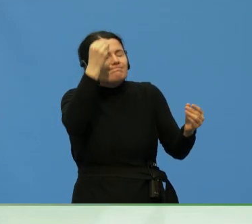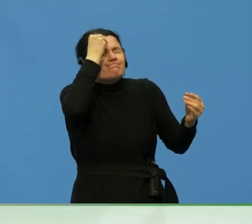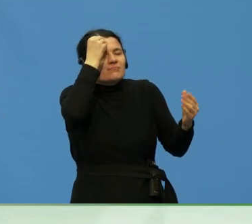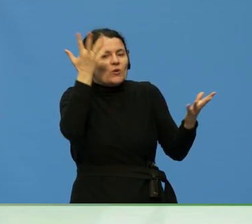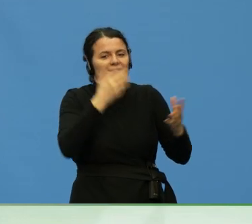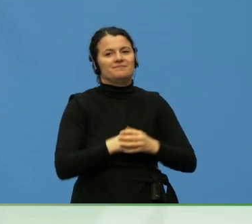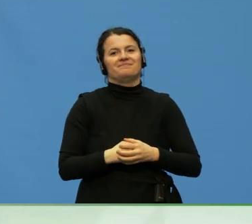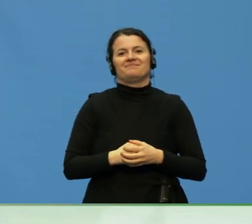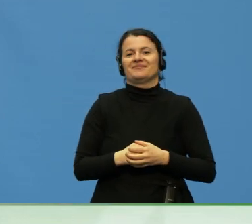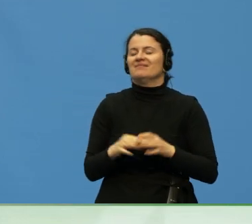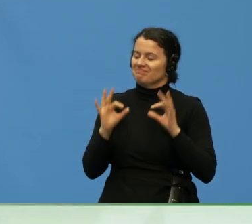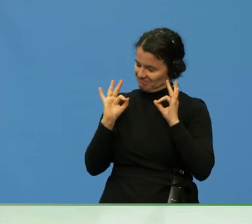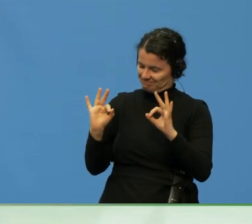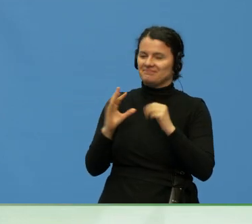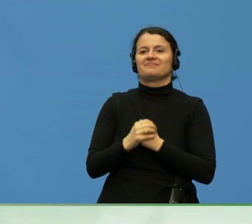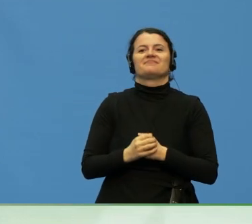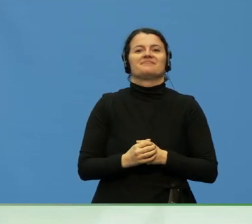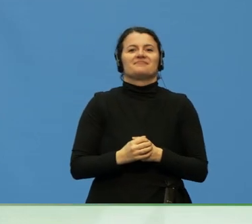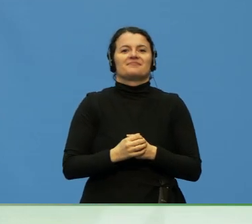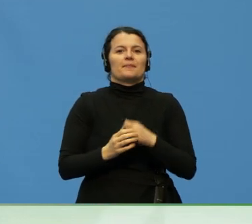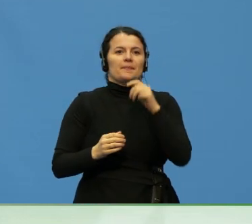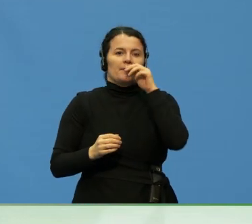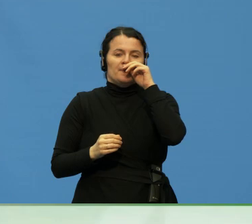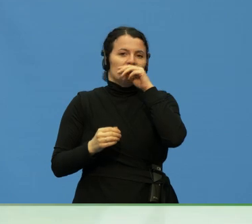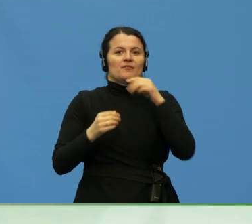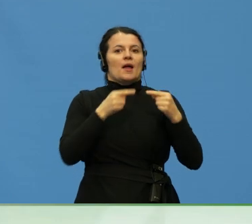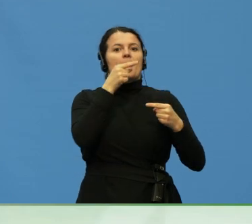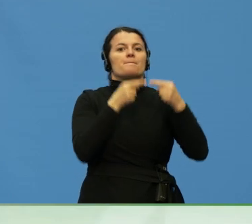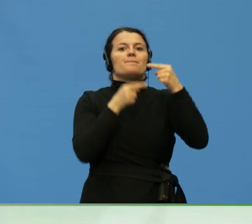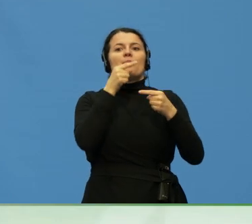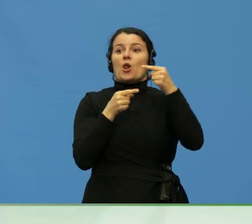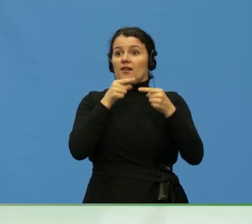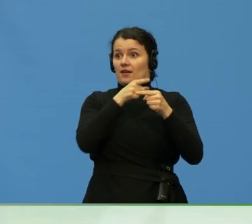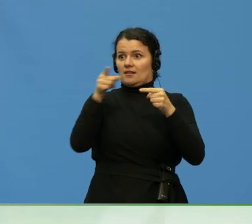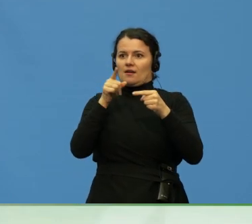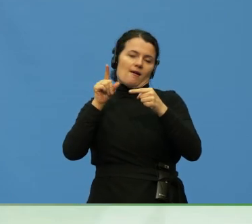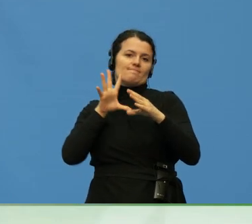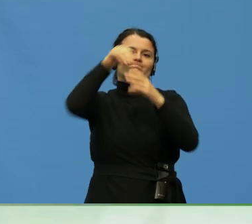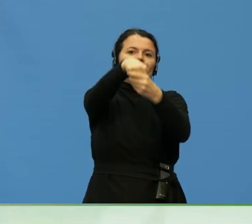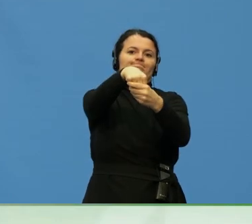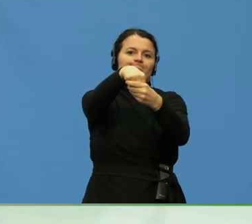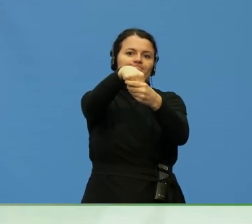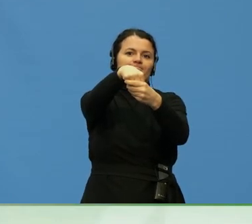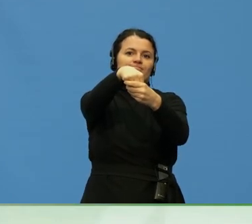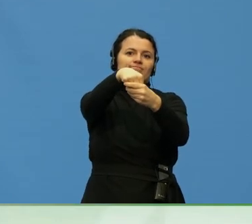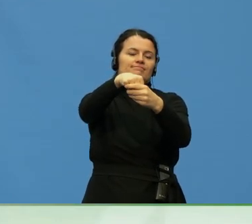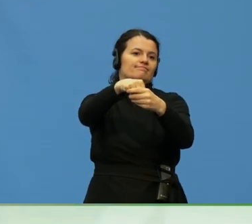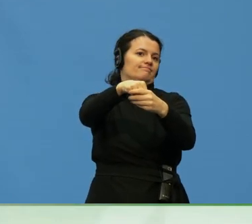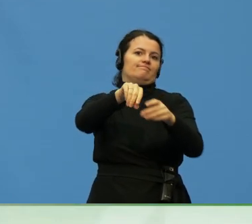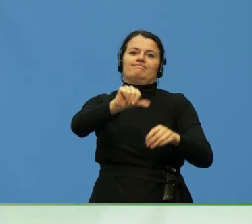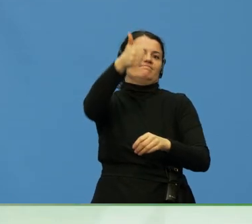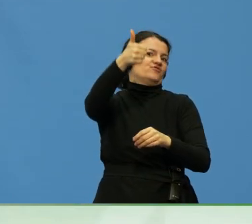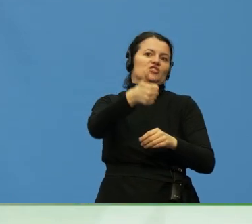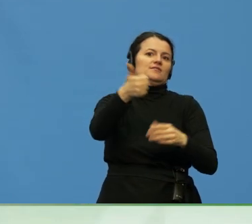Perfect. First of all, I want to put a plug in for political participation, because I think that, you know,